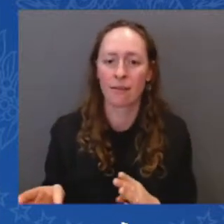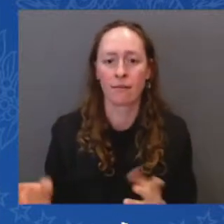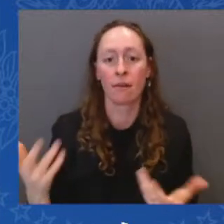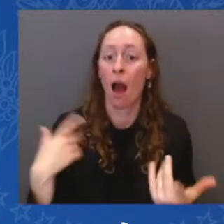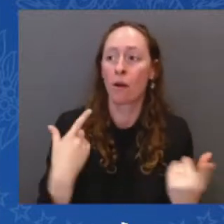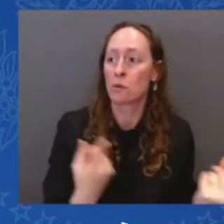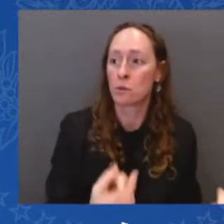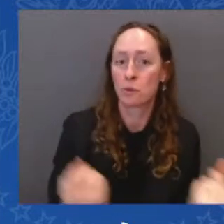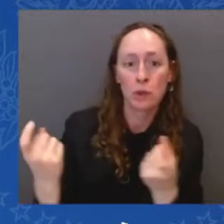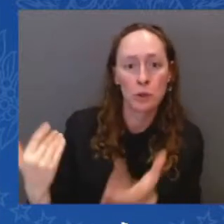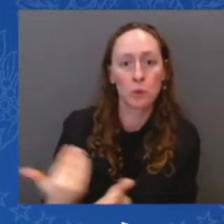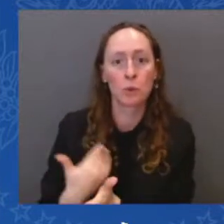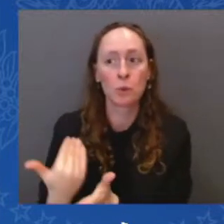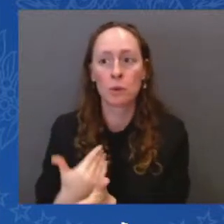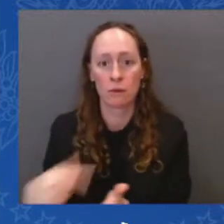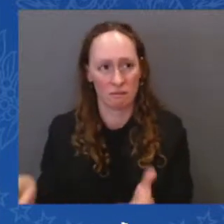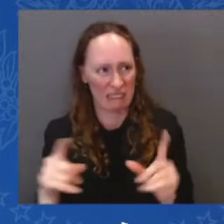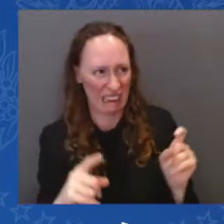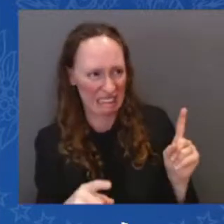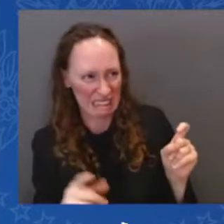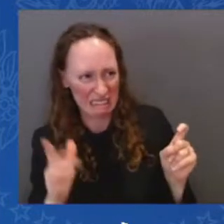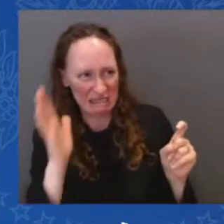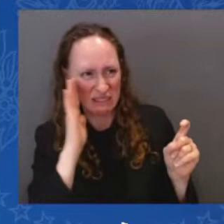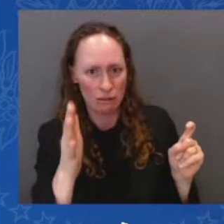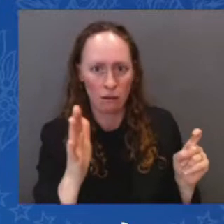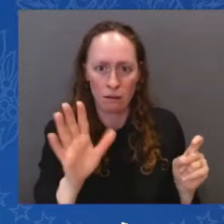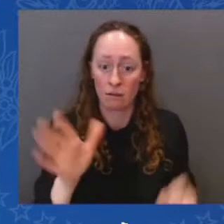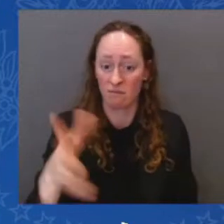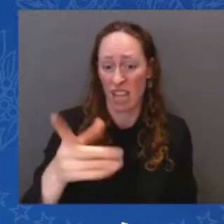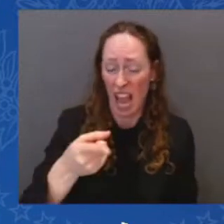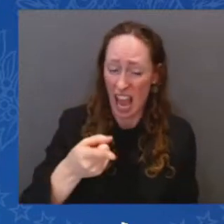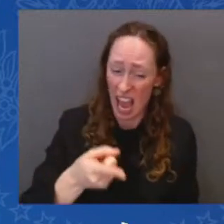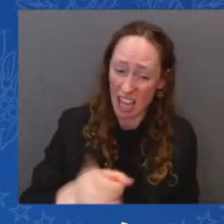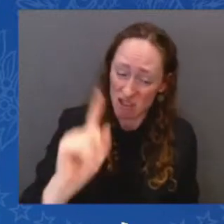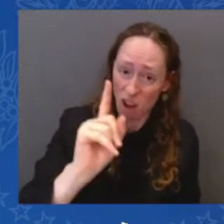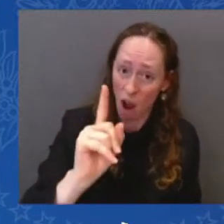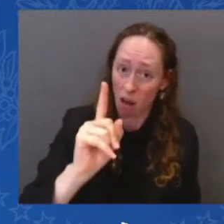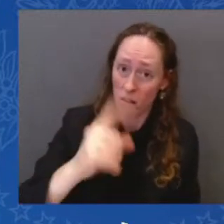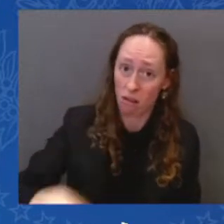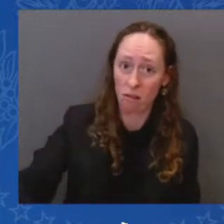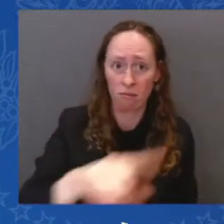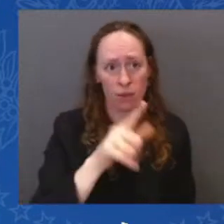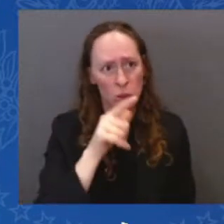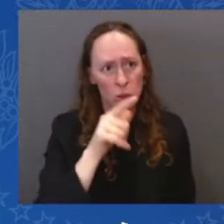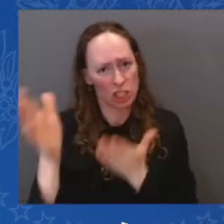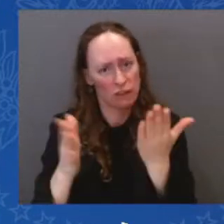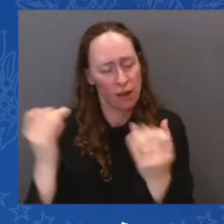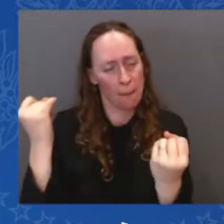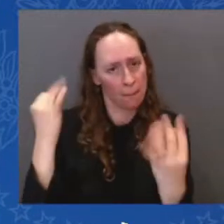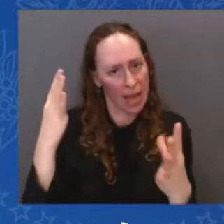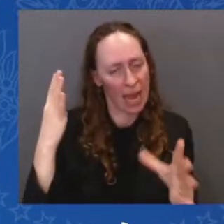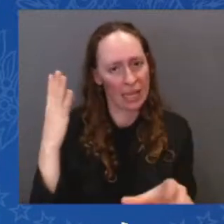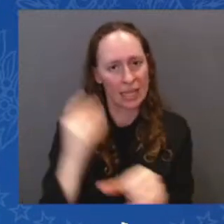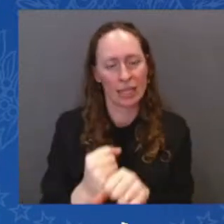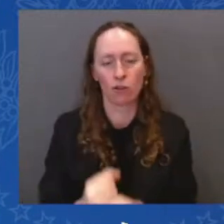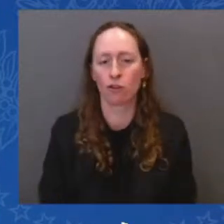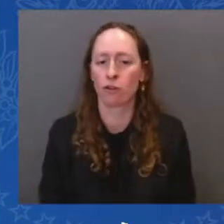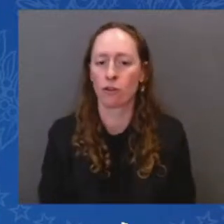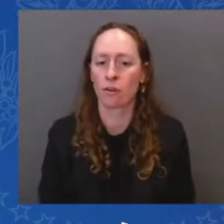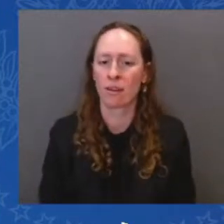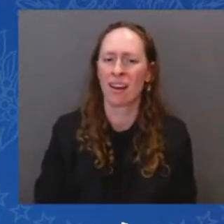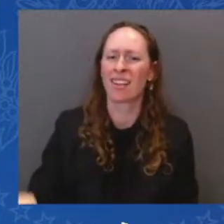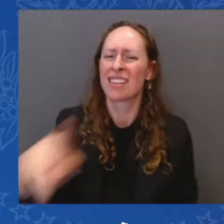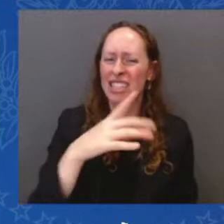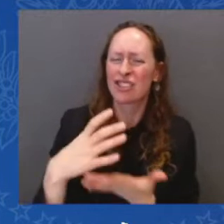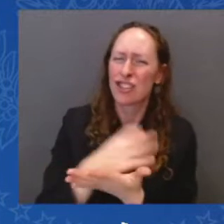service. Our troops deserve so much better. And the House fails to fulfill its most basic function.